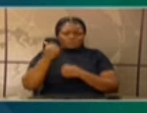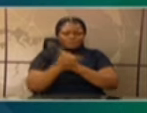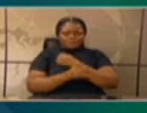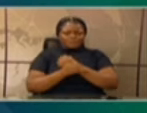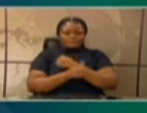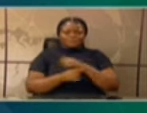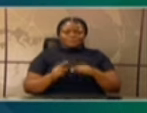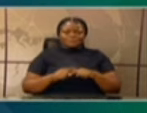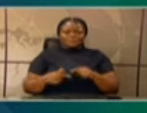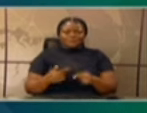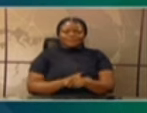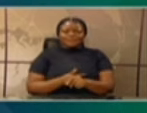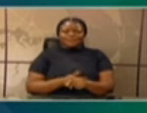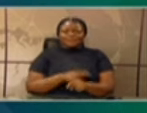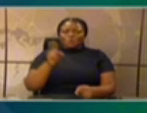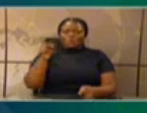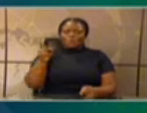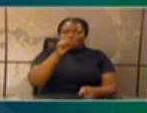Yekromaha, any part